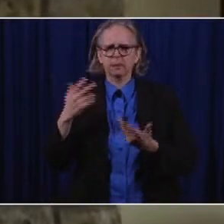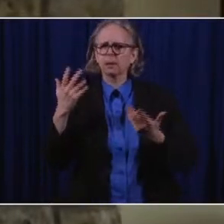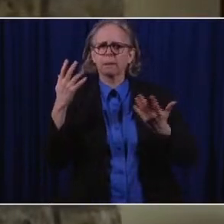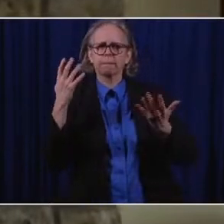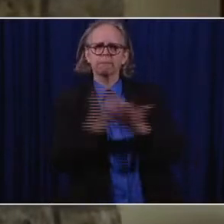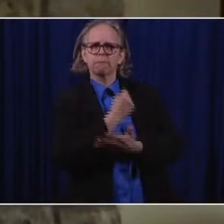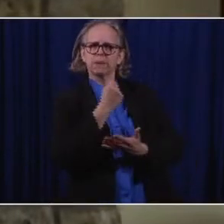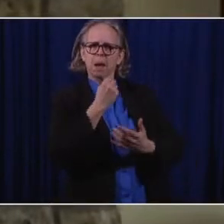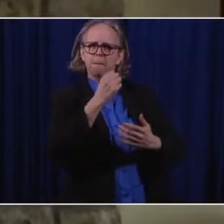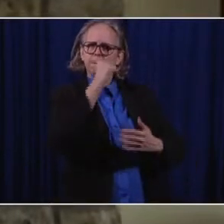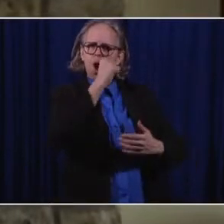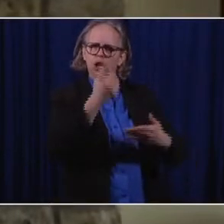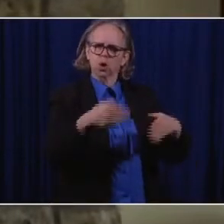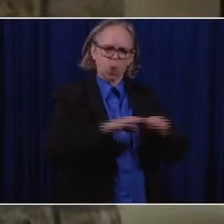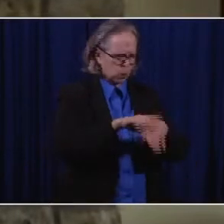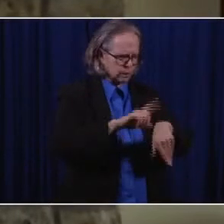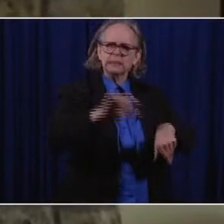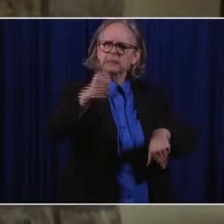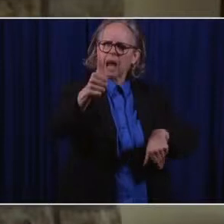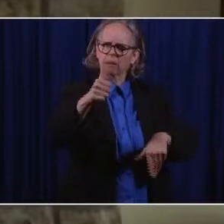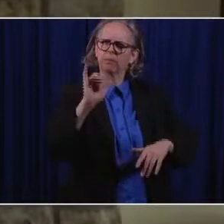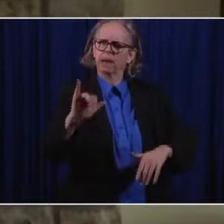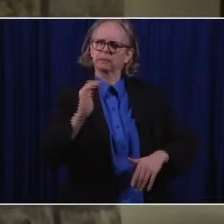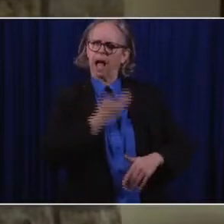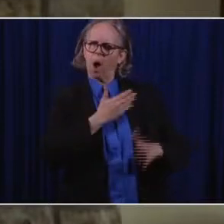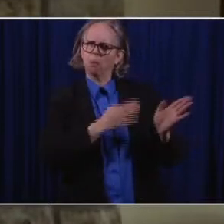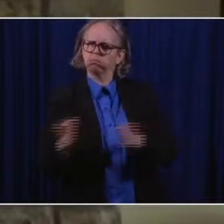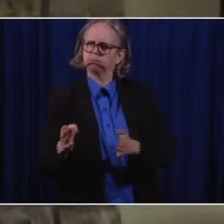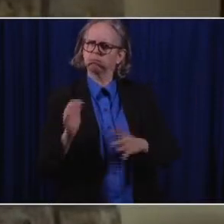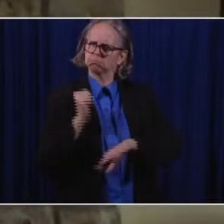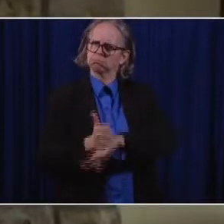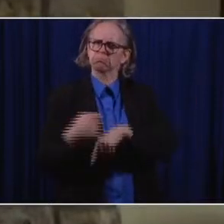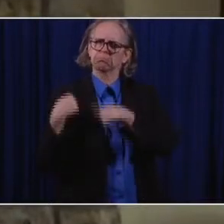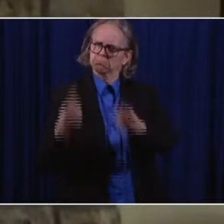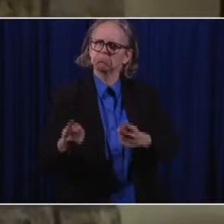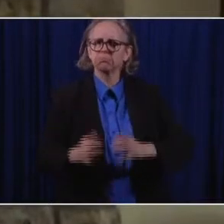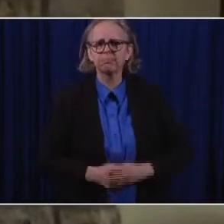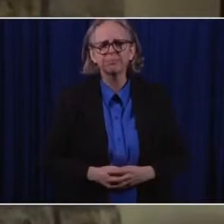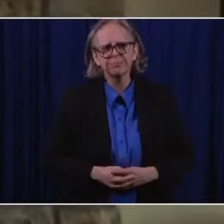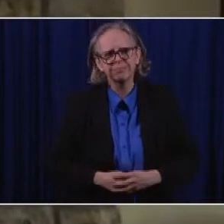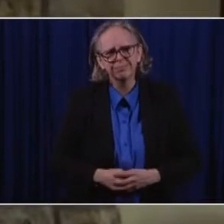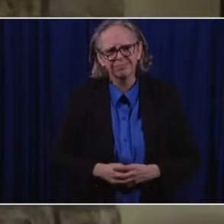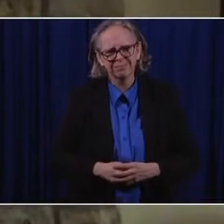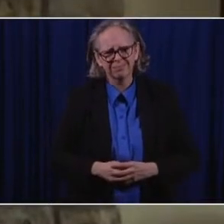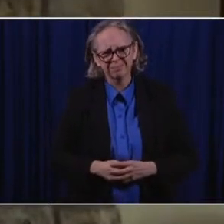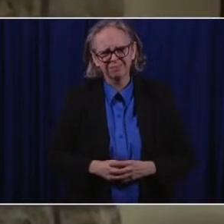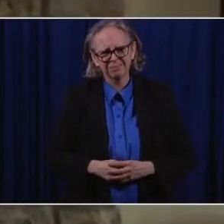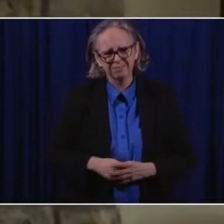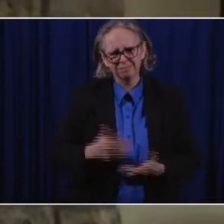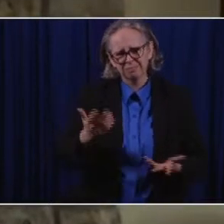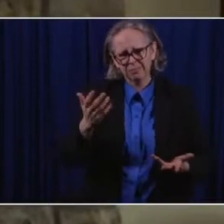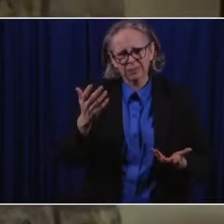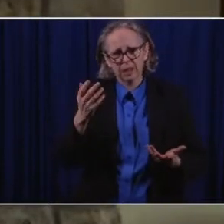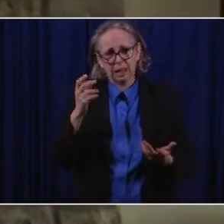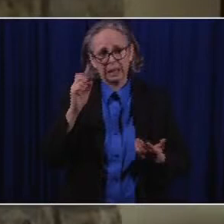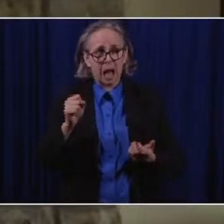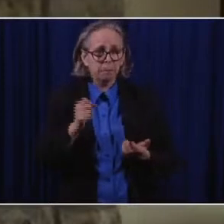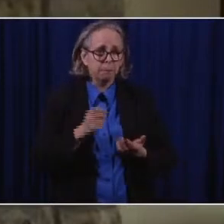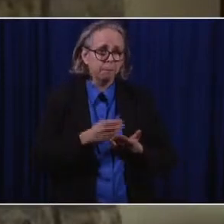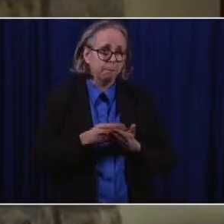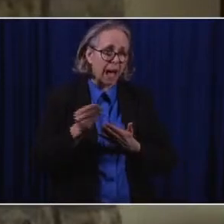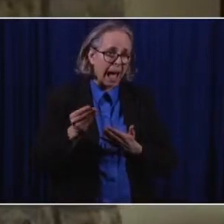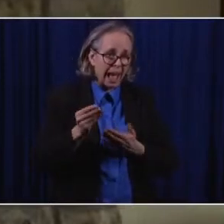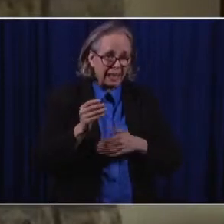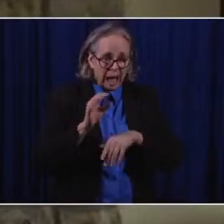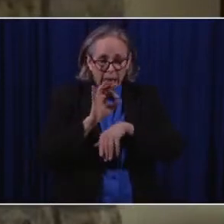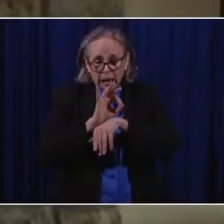by at 10 o'clock. So, the alcohol, I guess you could buy a drink at 5 minutes till, but you're going to have to drink it